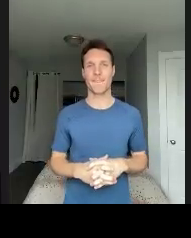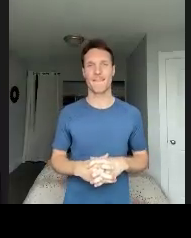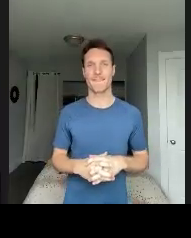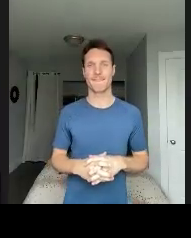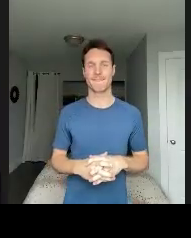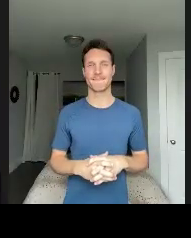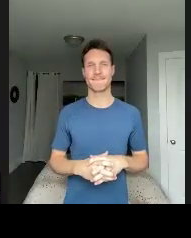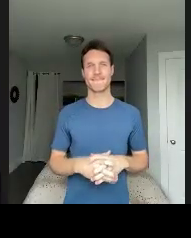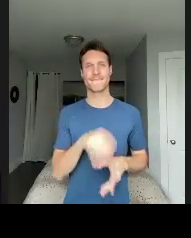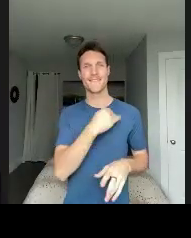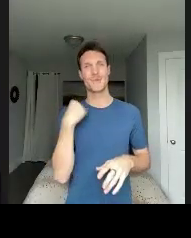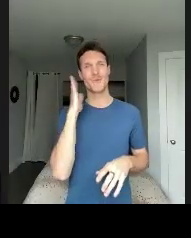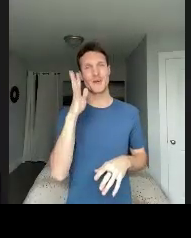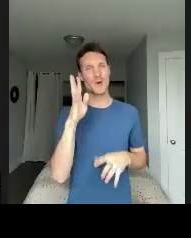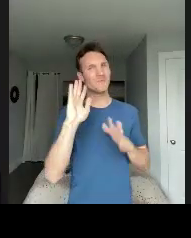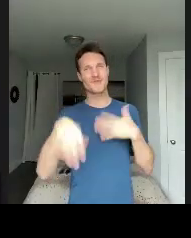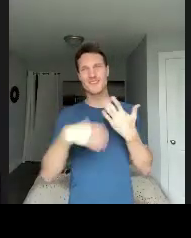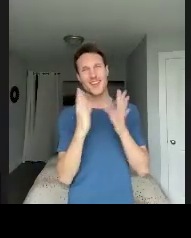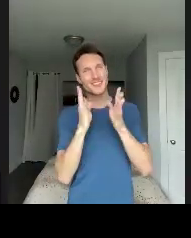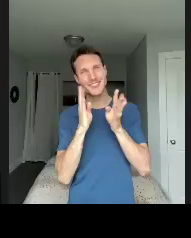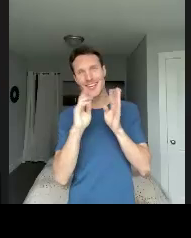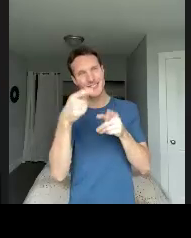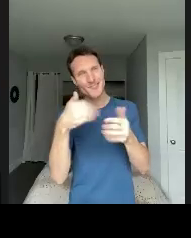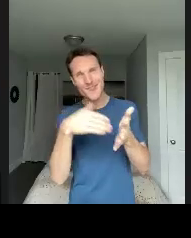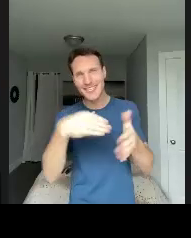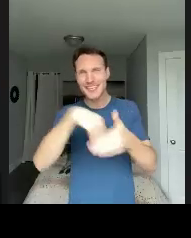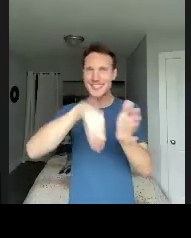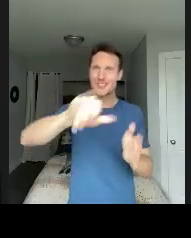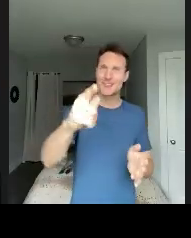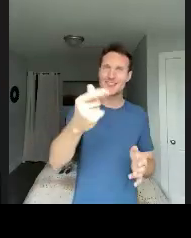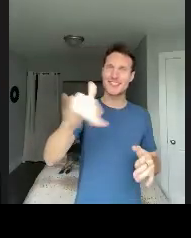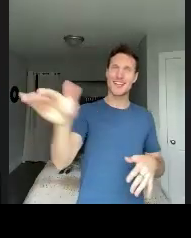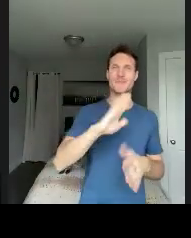We will talk to you all again in July. Stay warm.